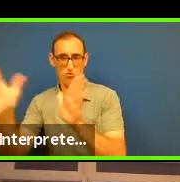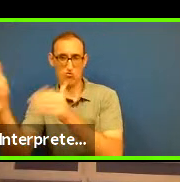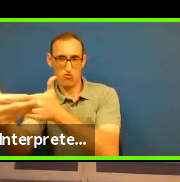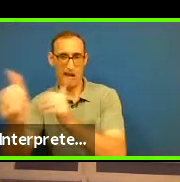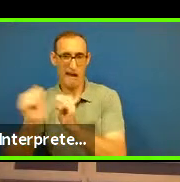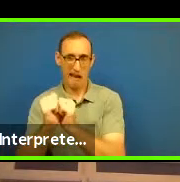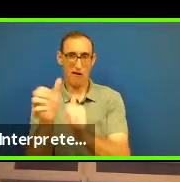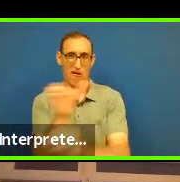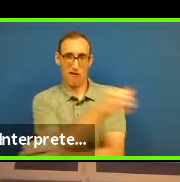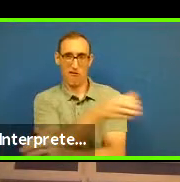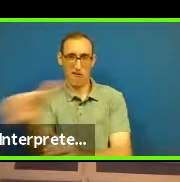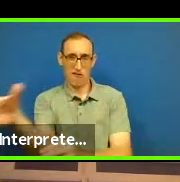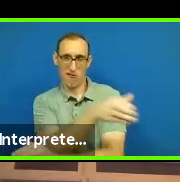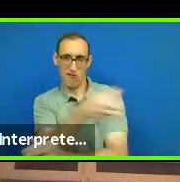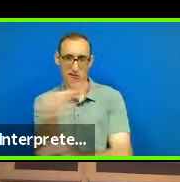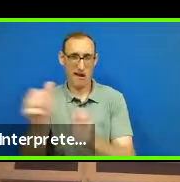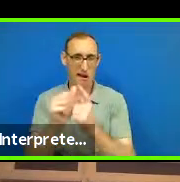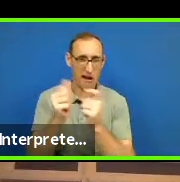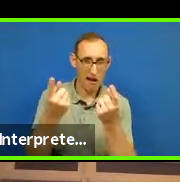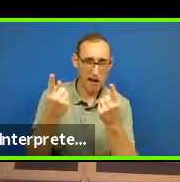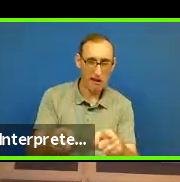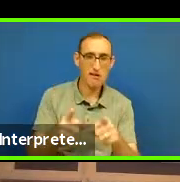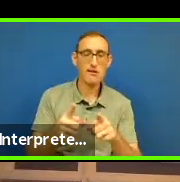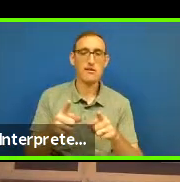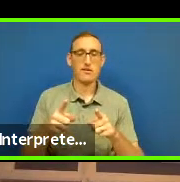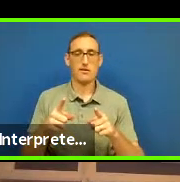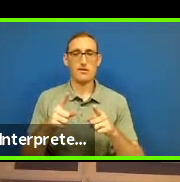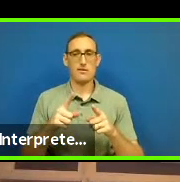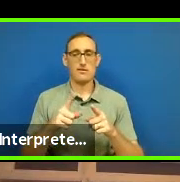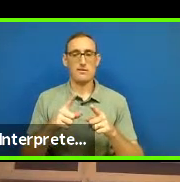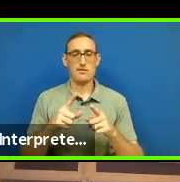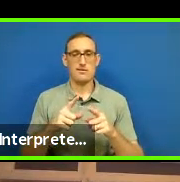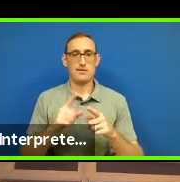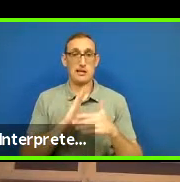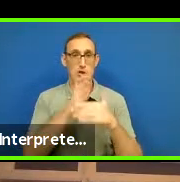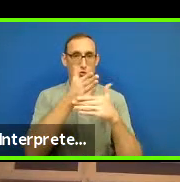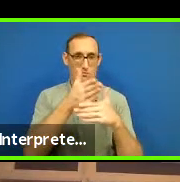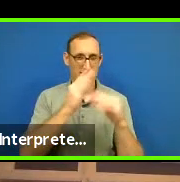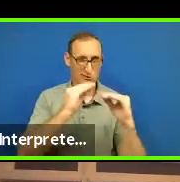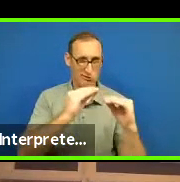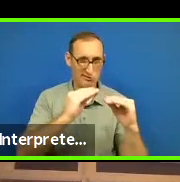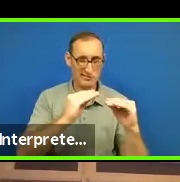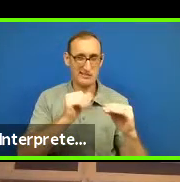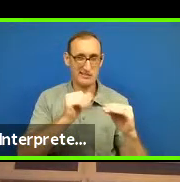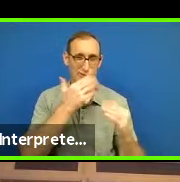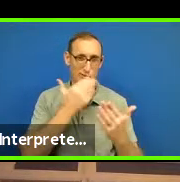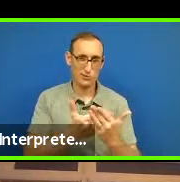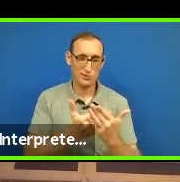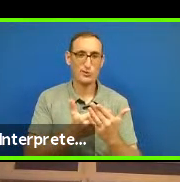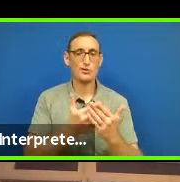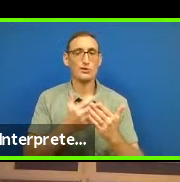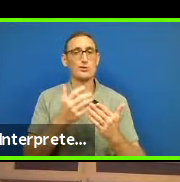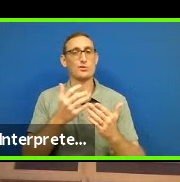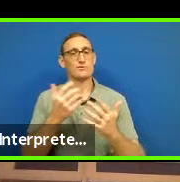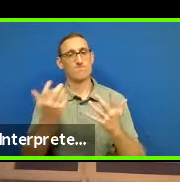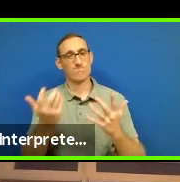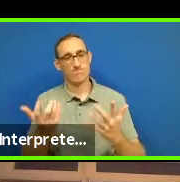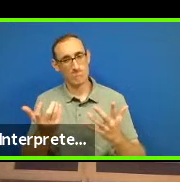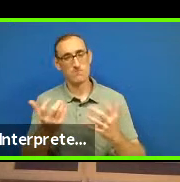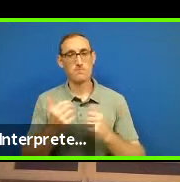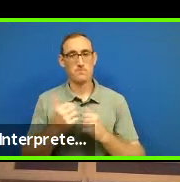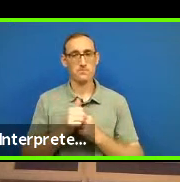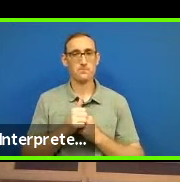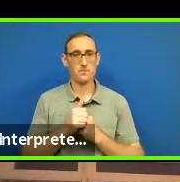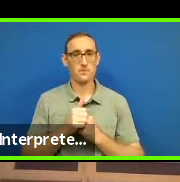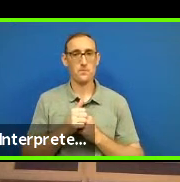That creates some interruption in their instruction, which is not good for any student. So we